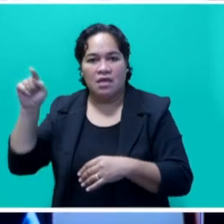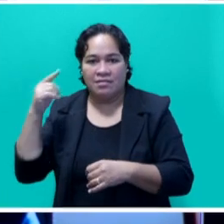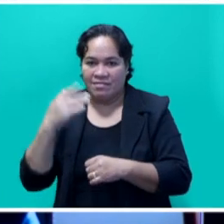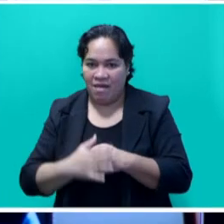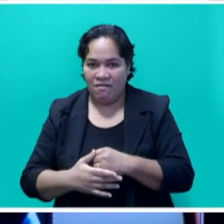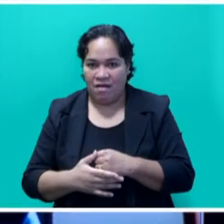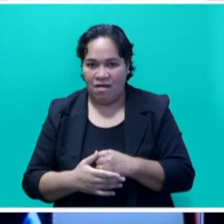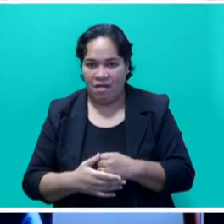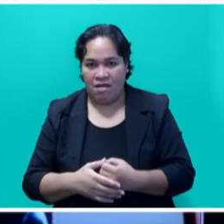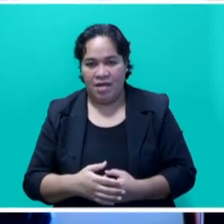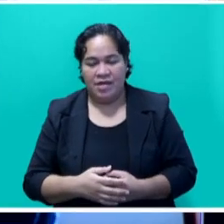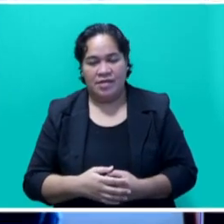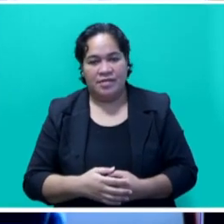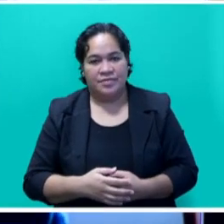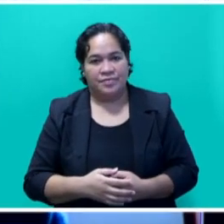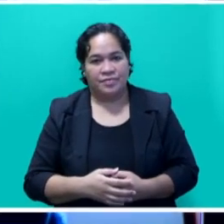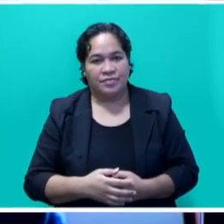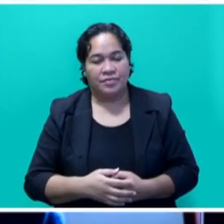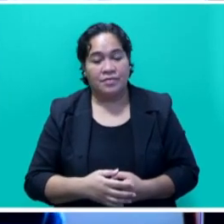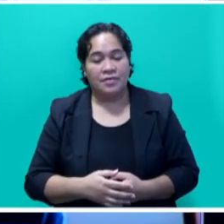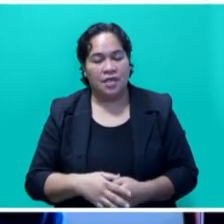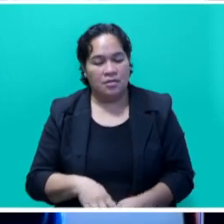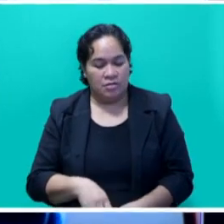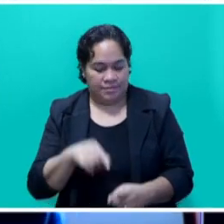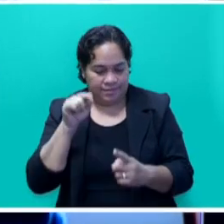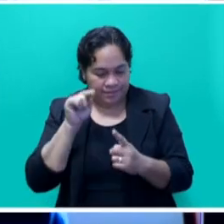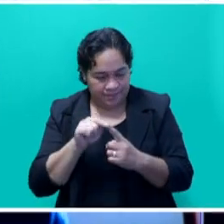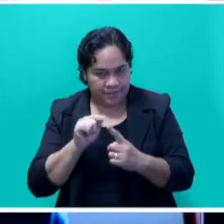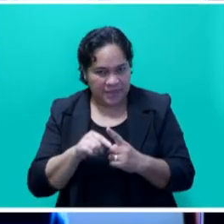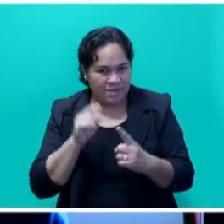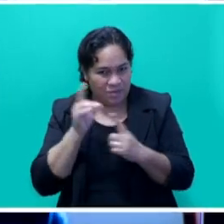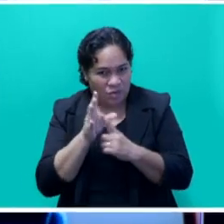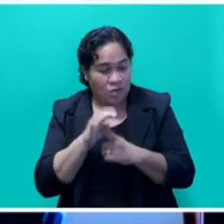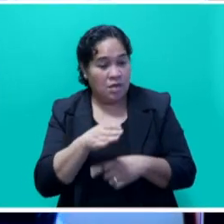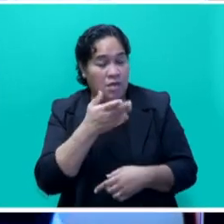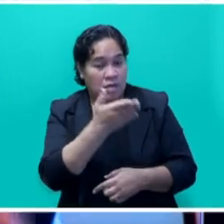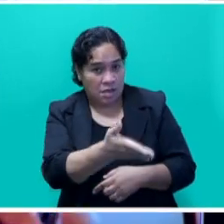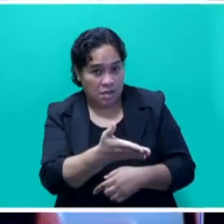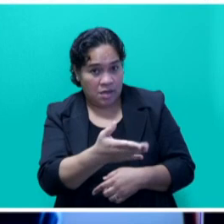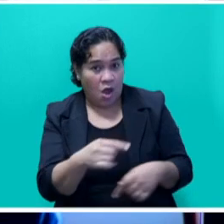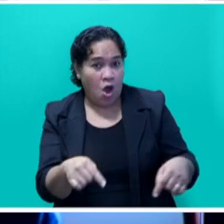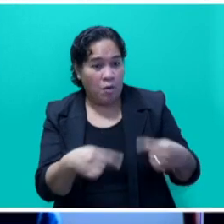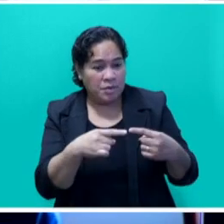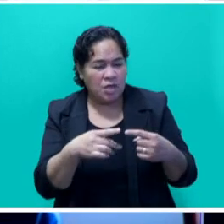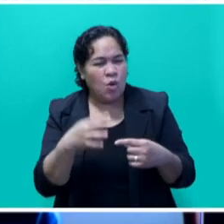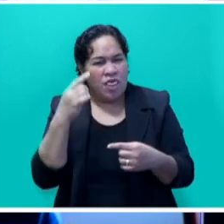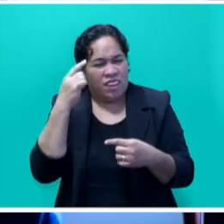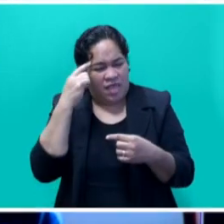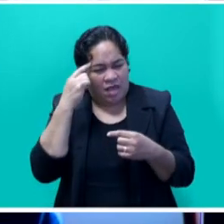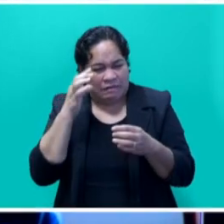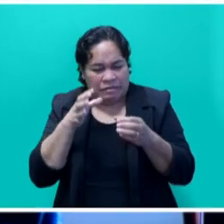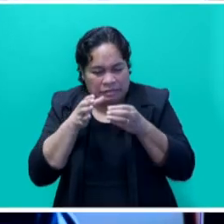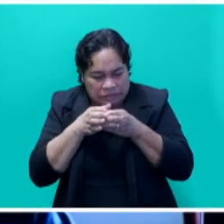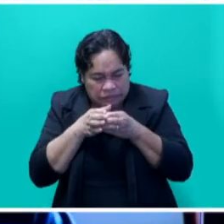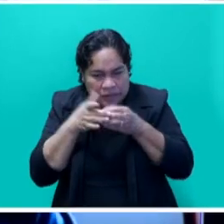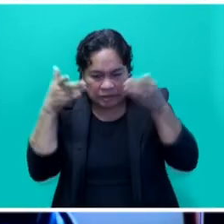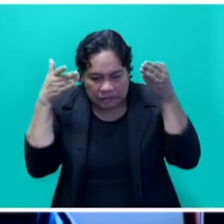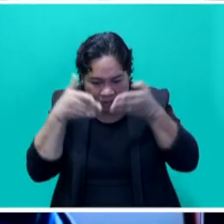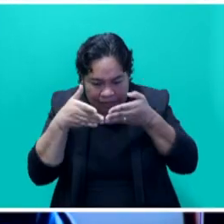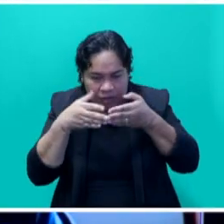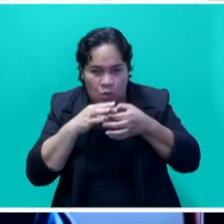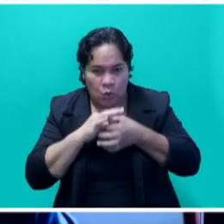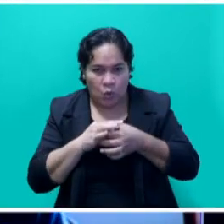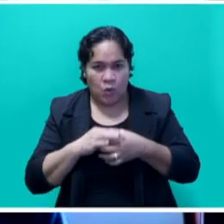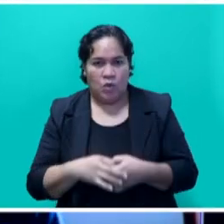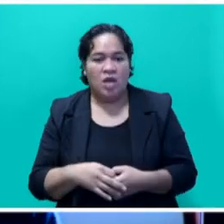So, Mr. Speaker, sir, the point is that the opposition thinks in a very fragmented manner. They did